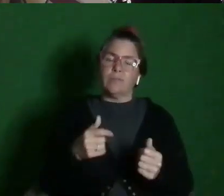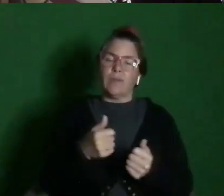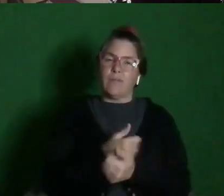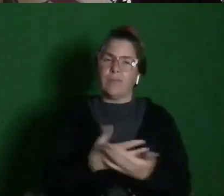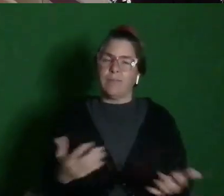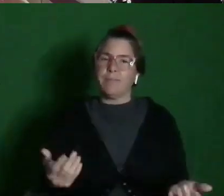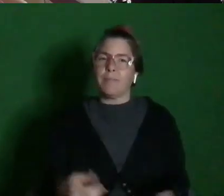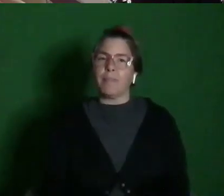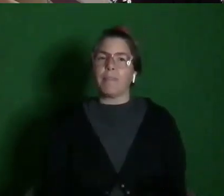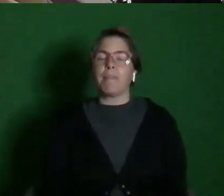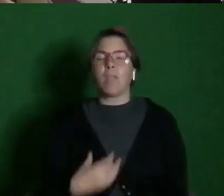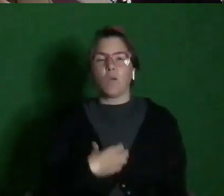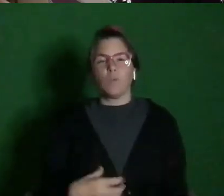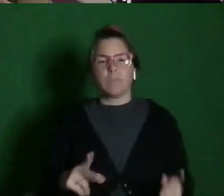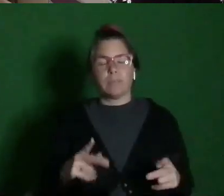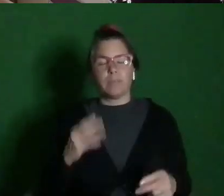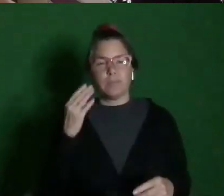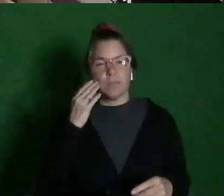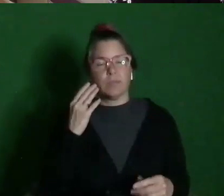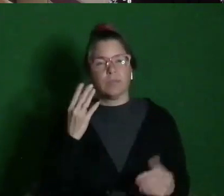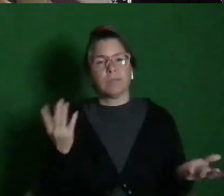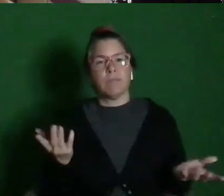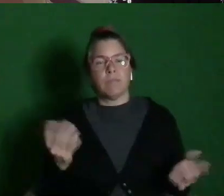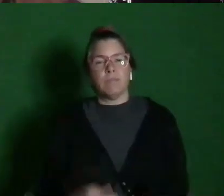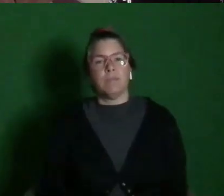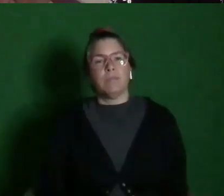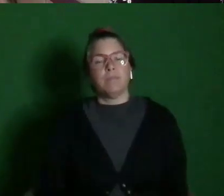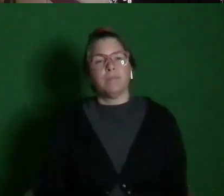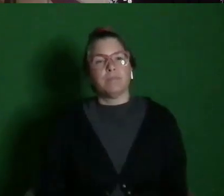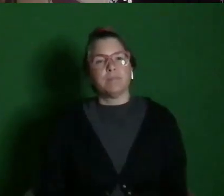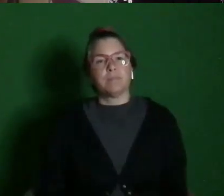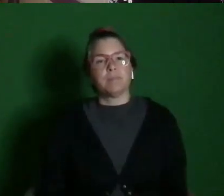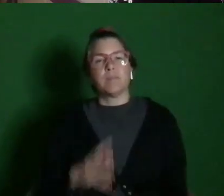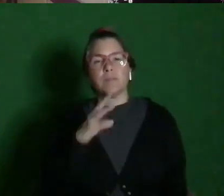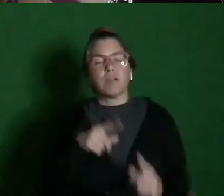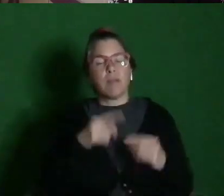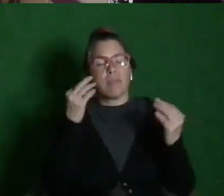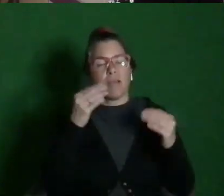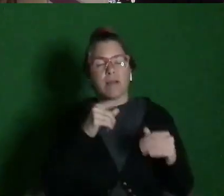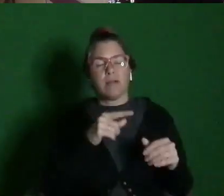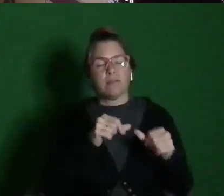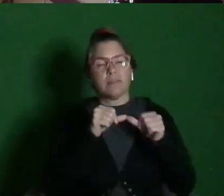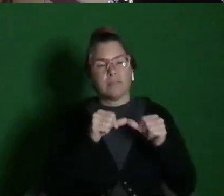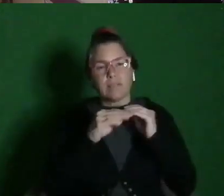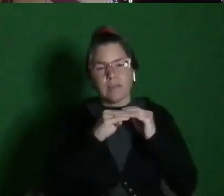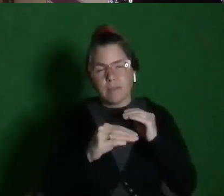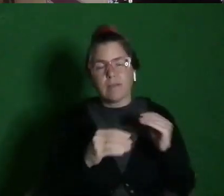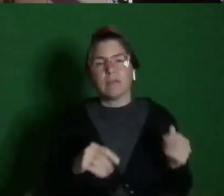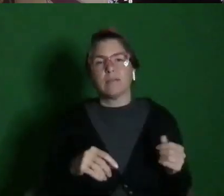So I think what I wish people would know would be like when I talked about thinking about sustainability, thinking